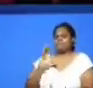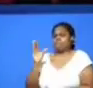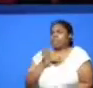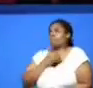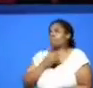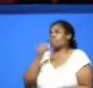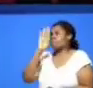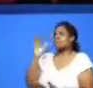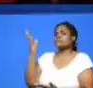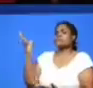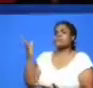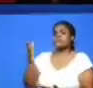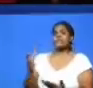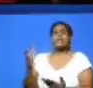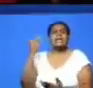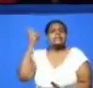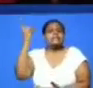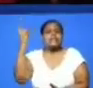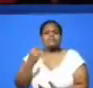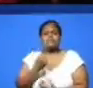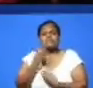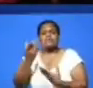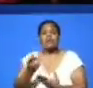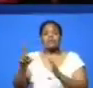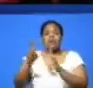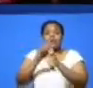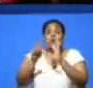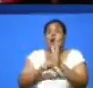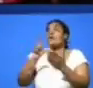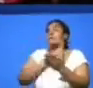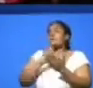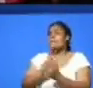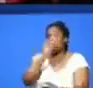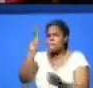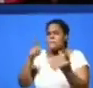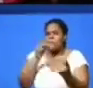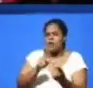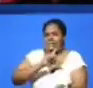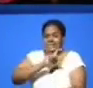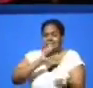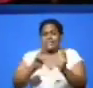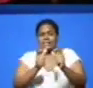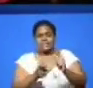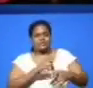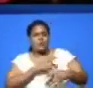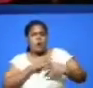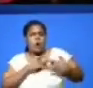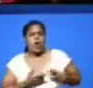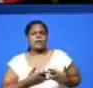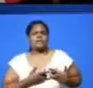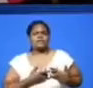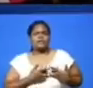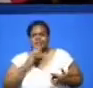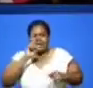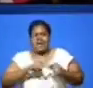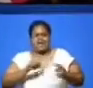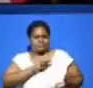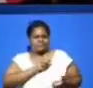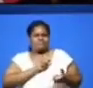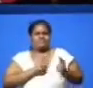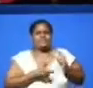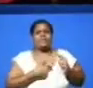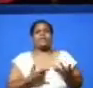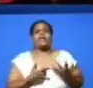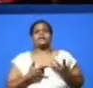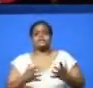David said, the law of the Lord is perfect. The Psalm 19, converting the soul. You can't be converted until you